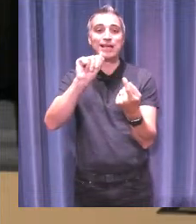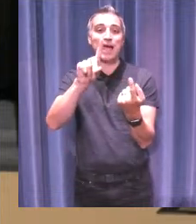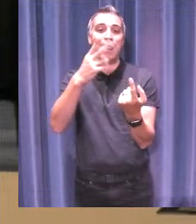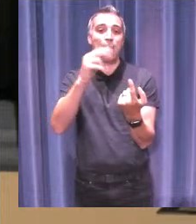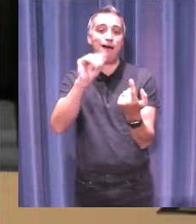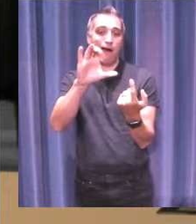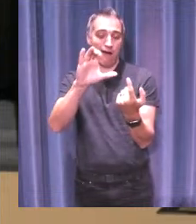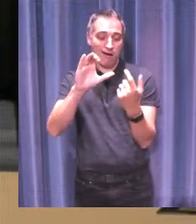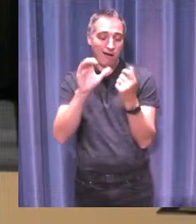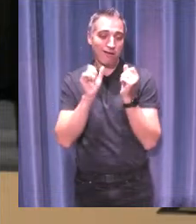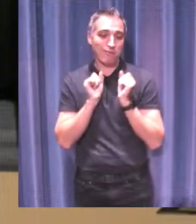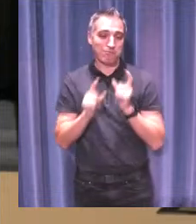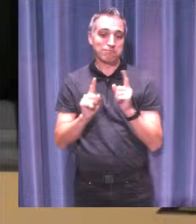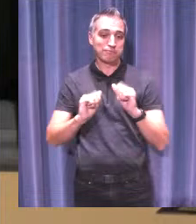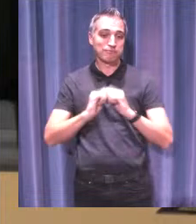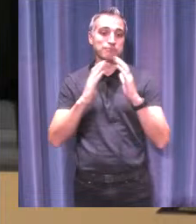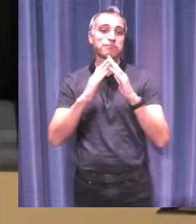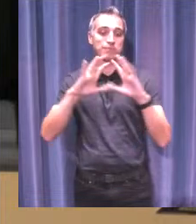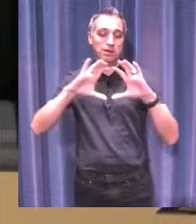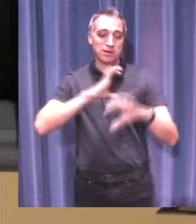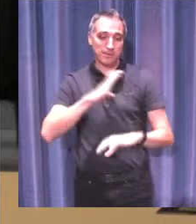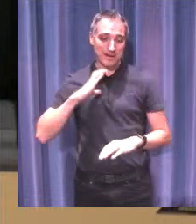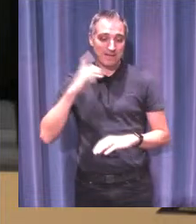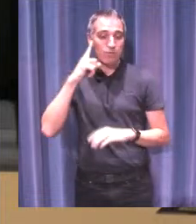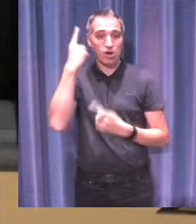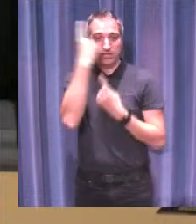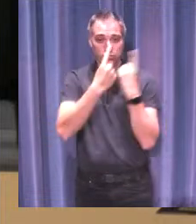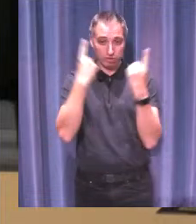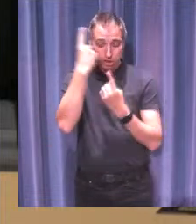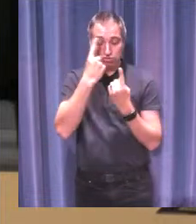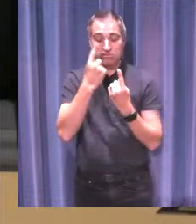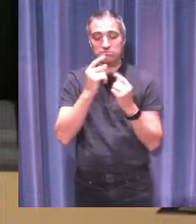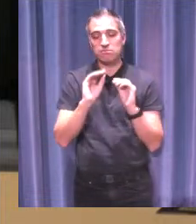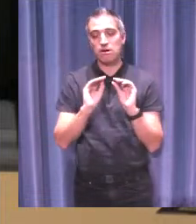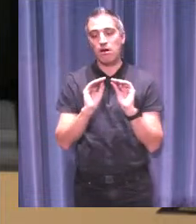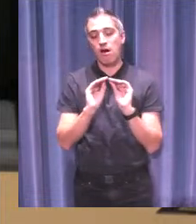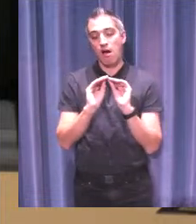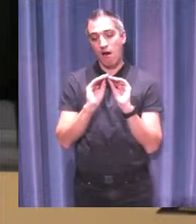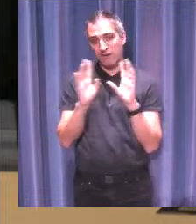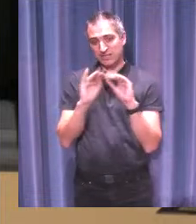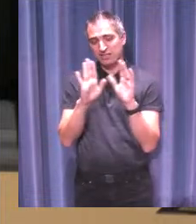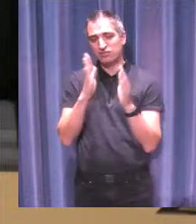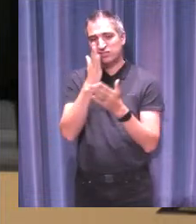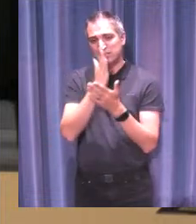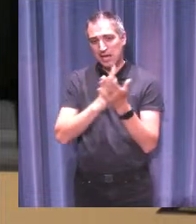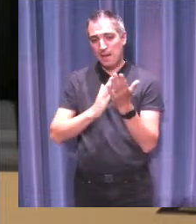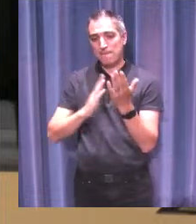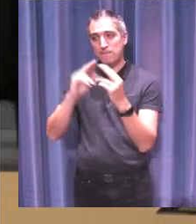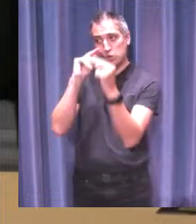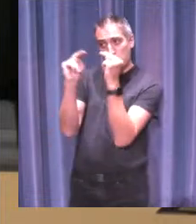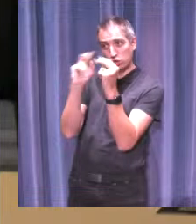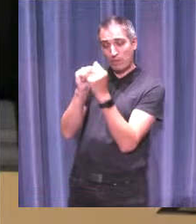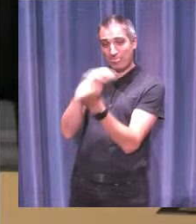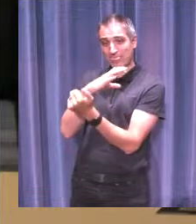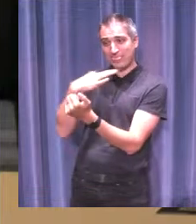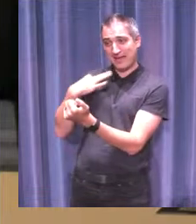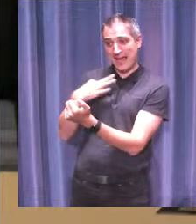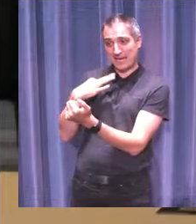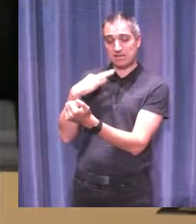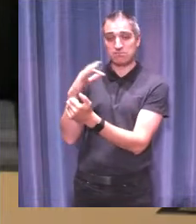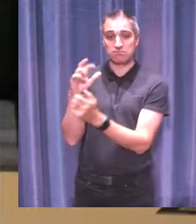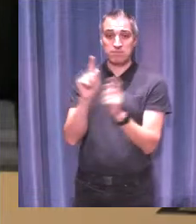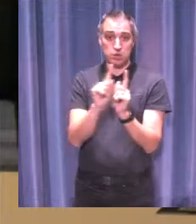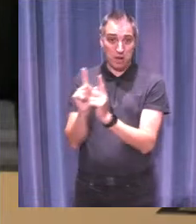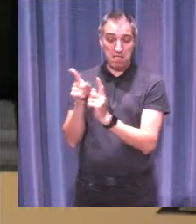committee for consideration, and then for obviously there's some negotiation with the candidate as well that has to take place. They may